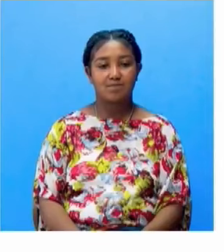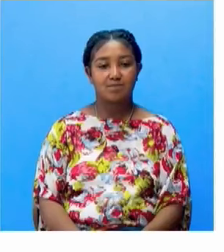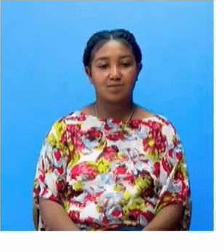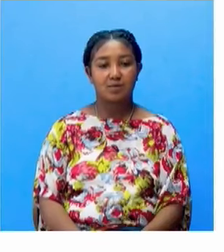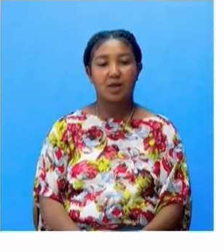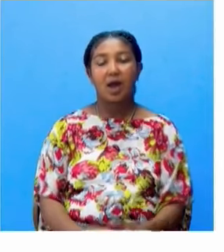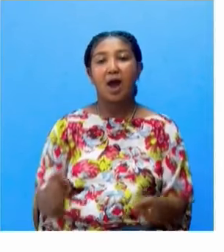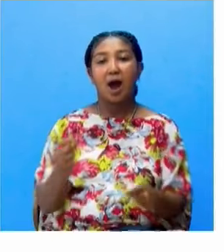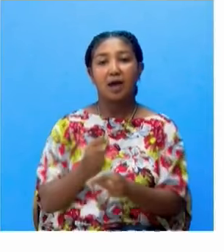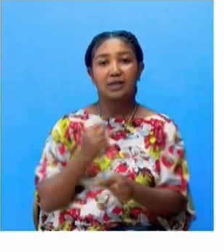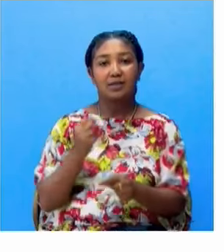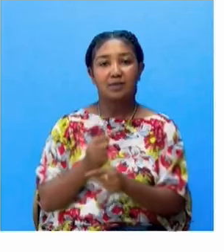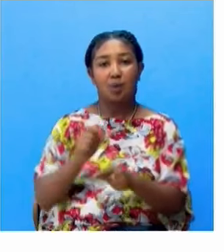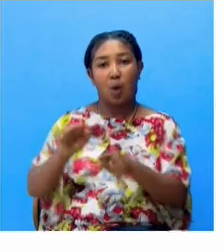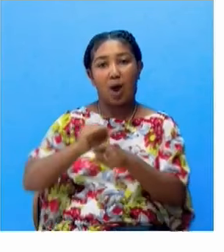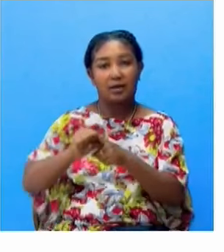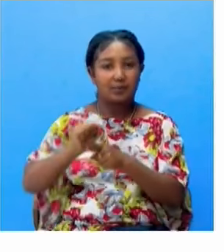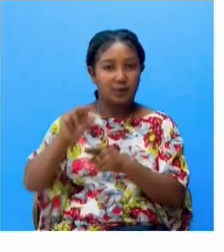activity 2.